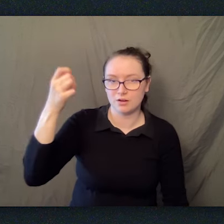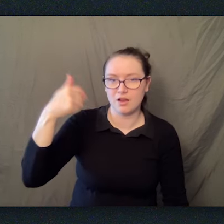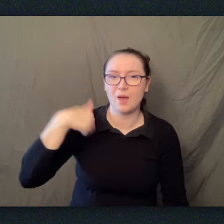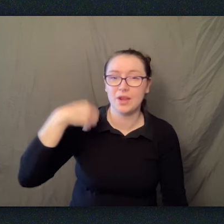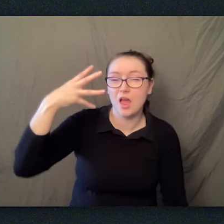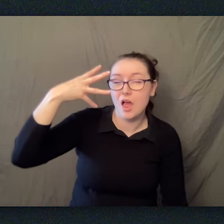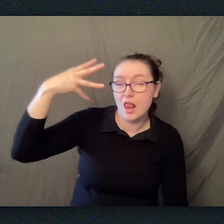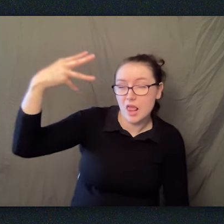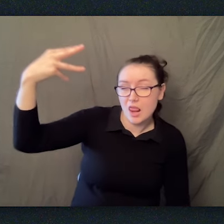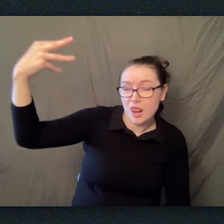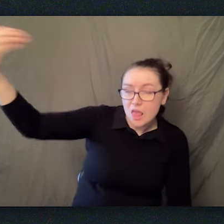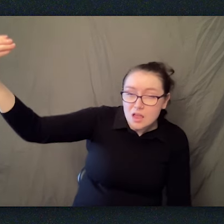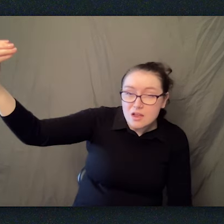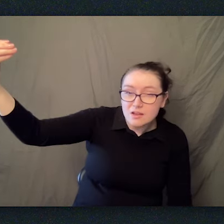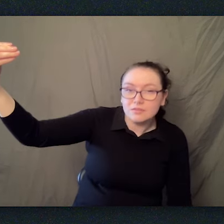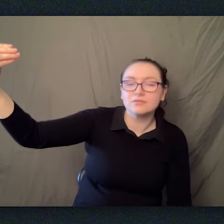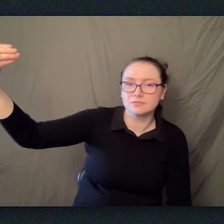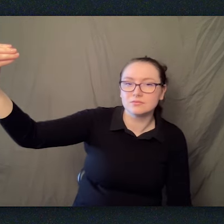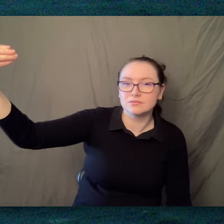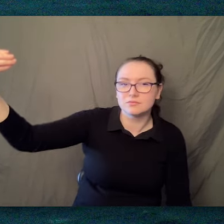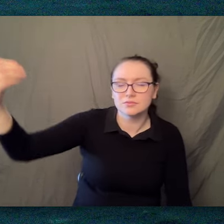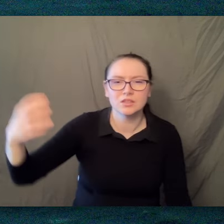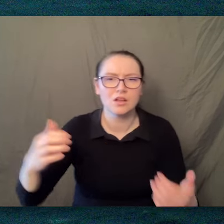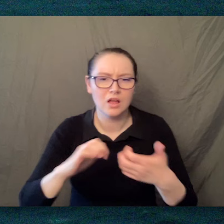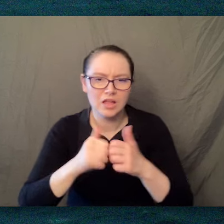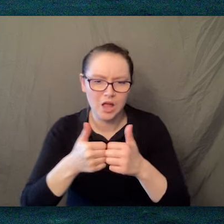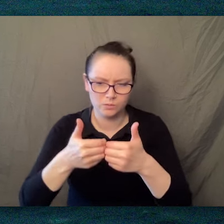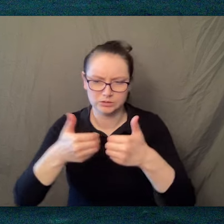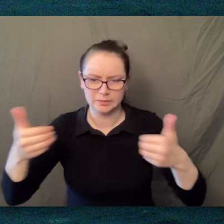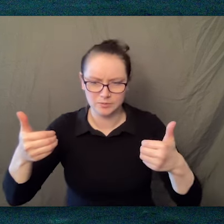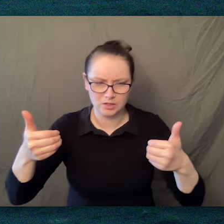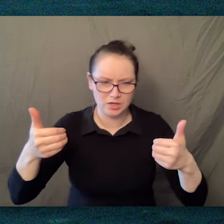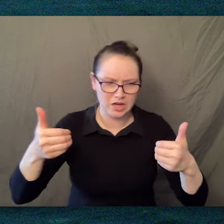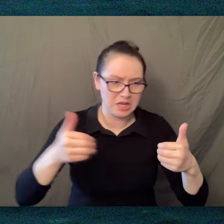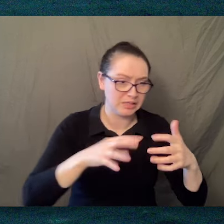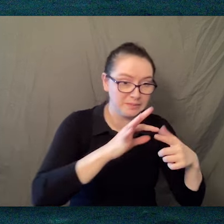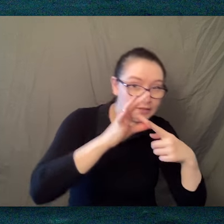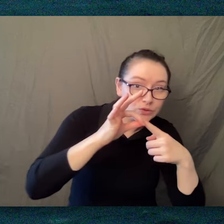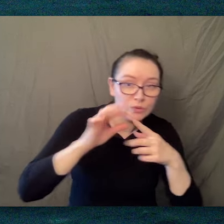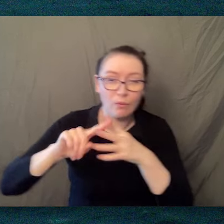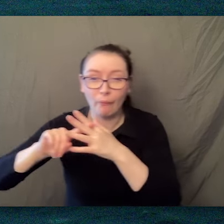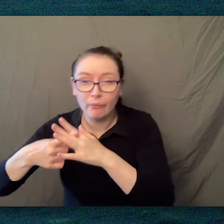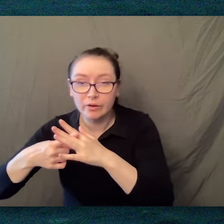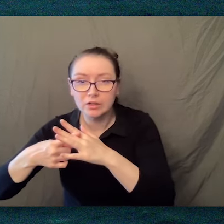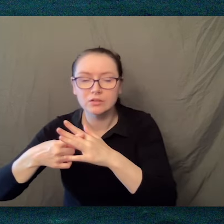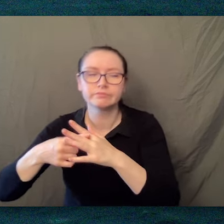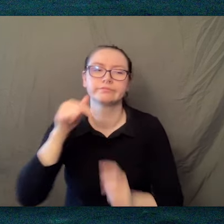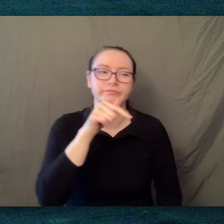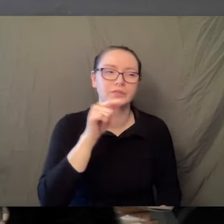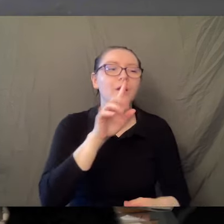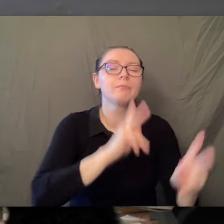way out there. And what sets apart special movements from ordinary ones is simply that people believe